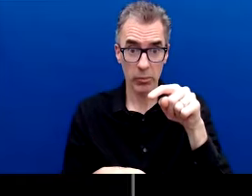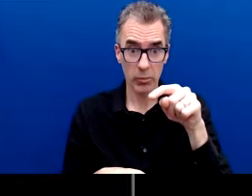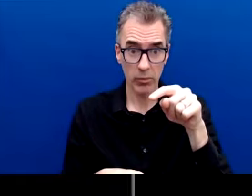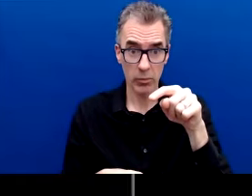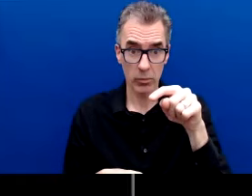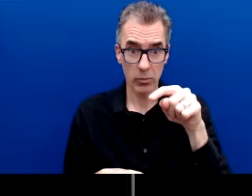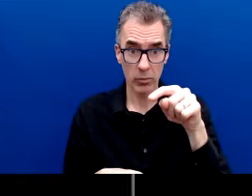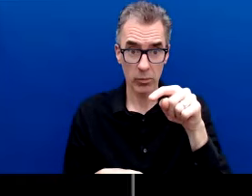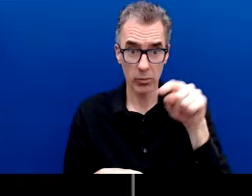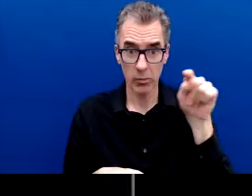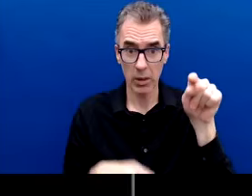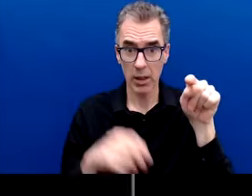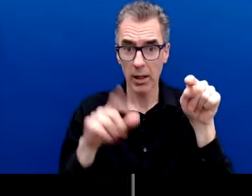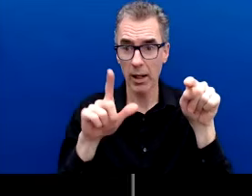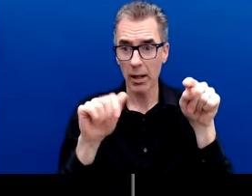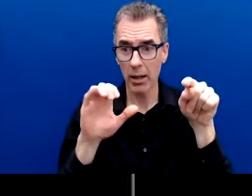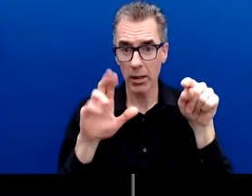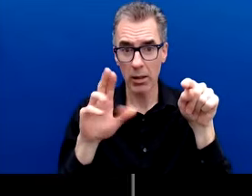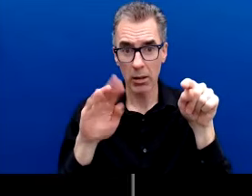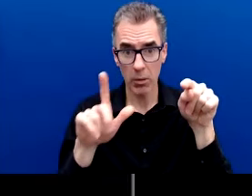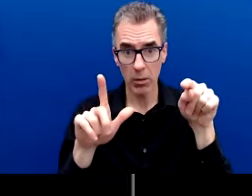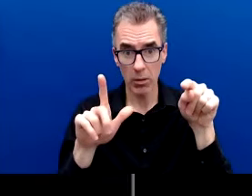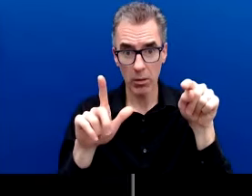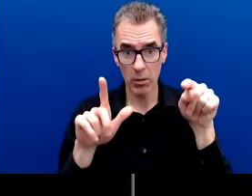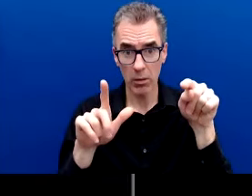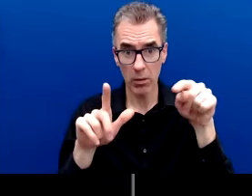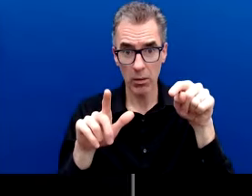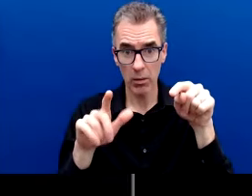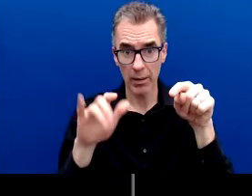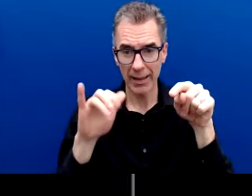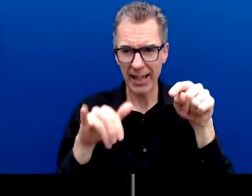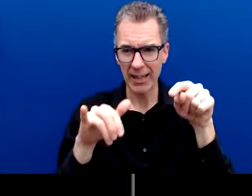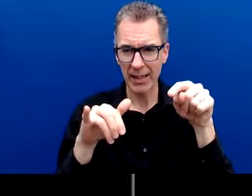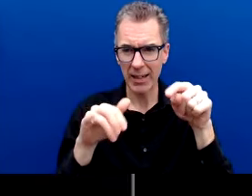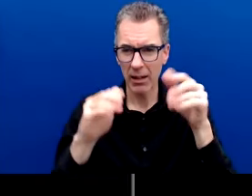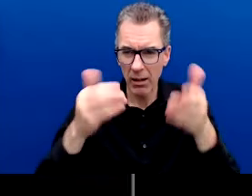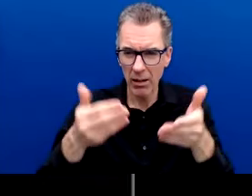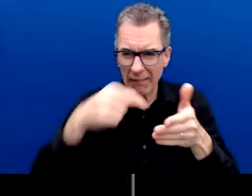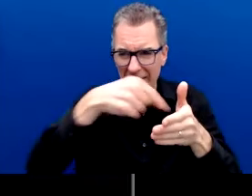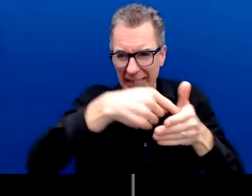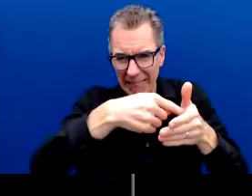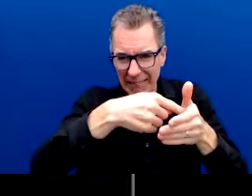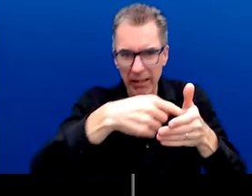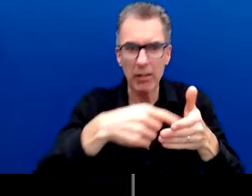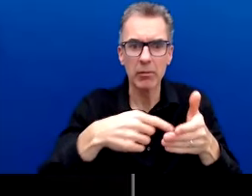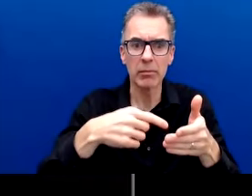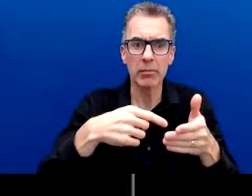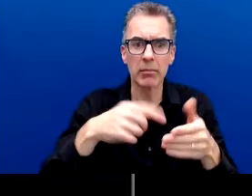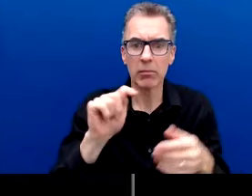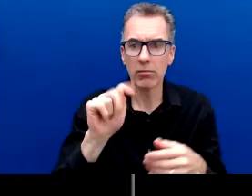the lacrimal bone, tiny bone right here, the